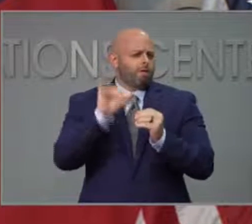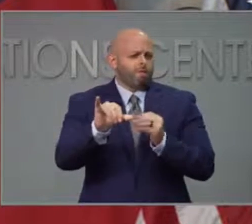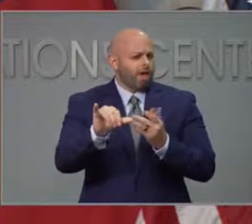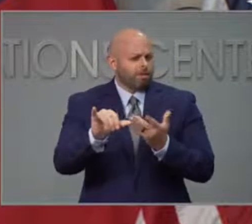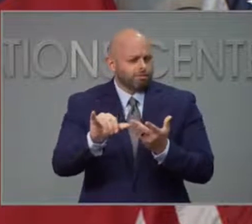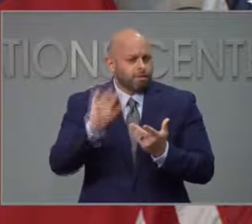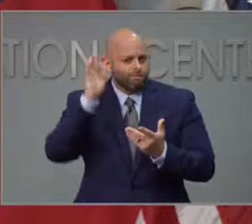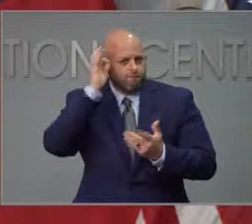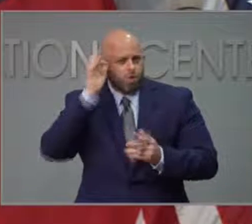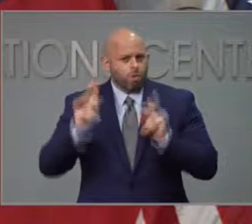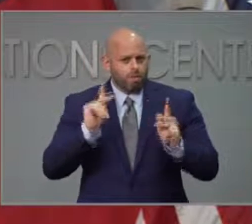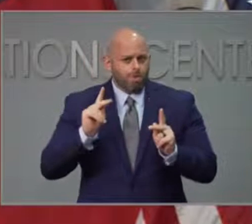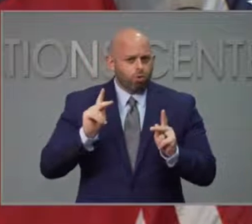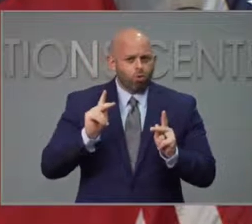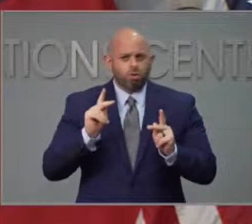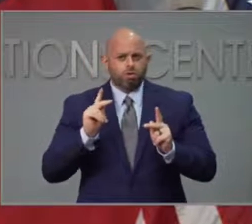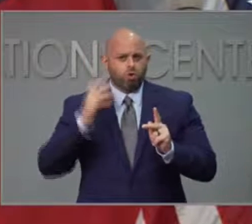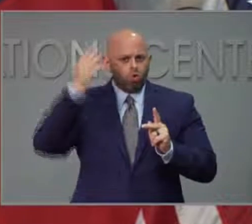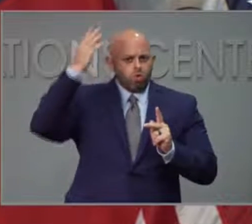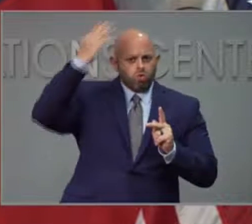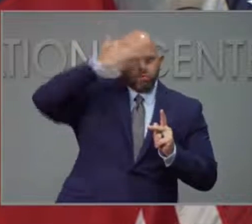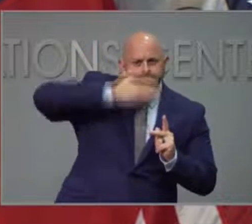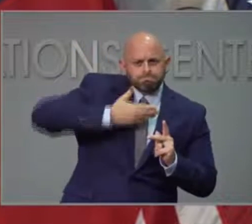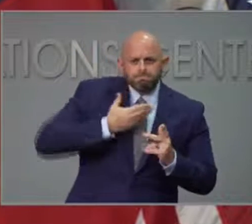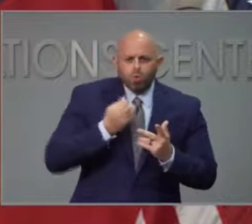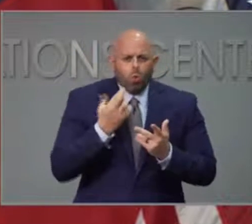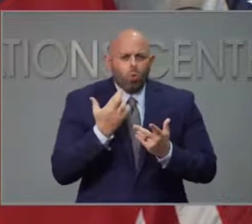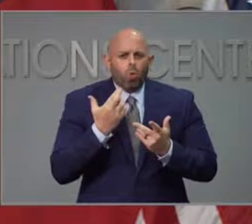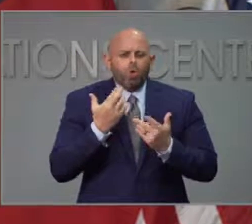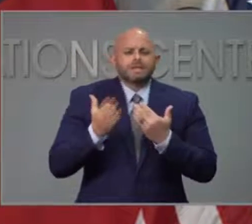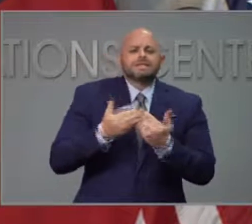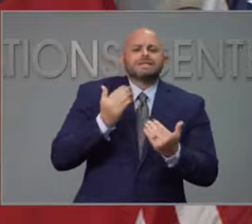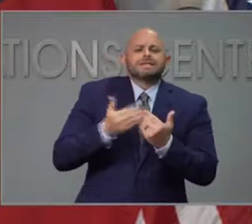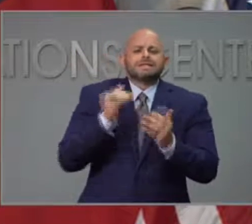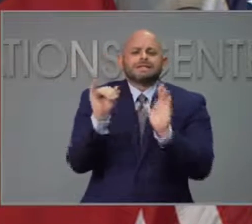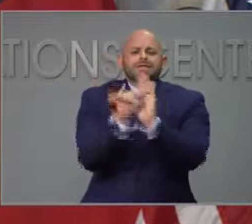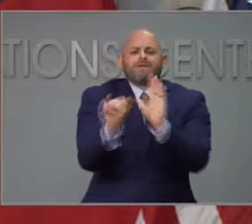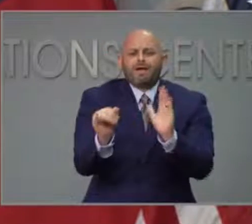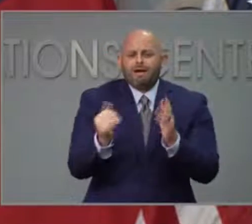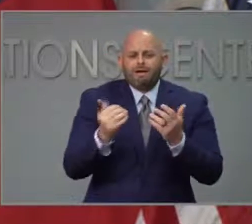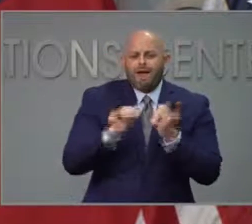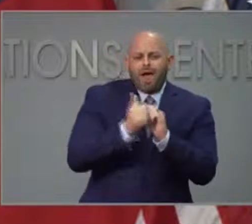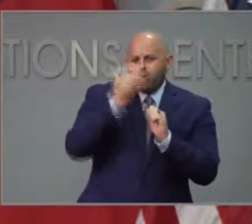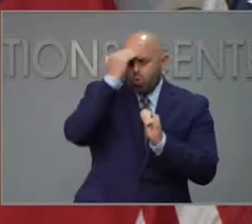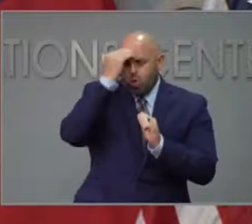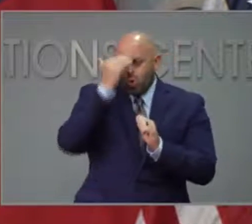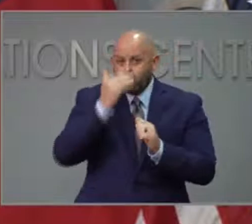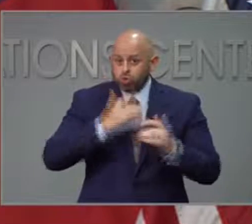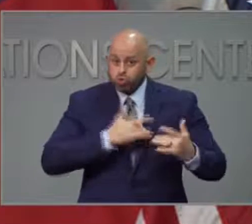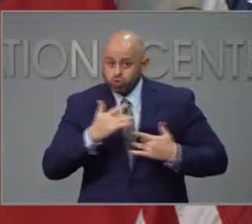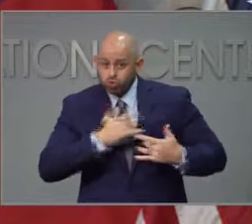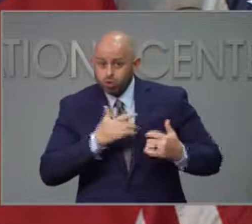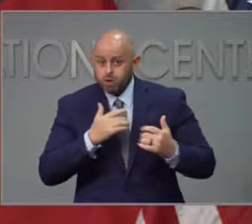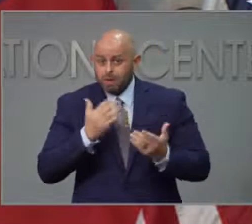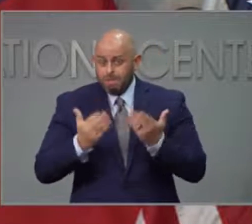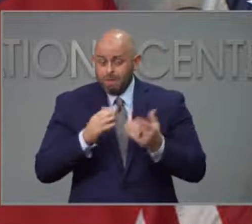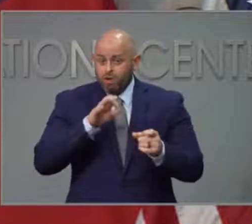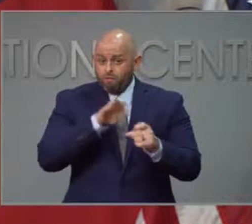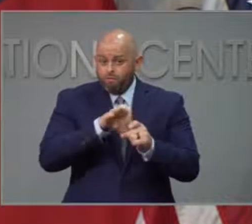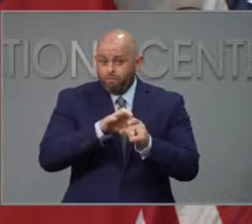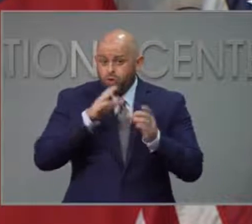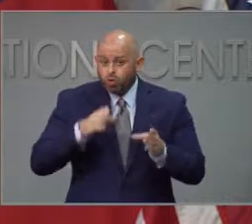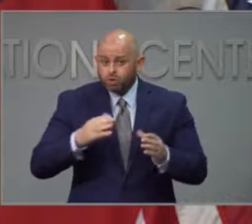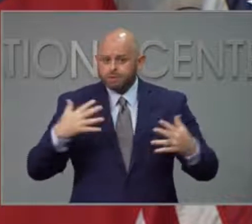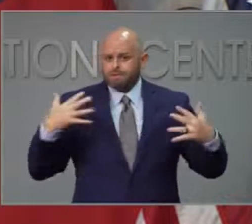these federal representatives be easily identifiable, and are you concerned about how voters on an individual basis might respond to their